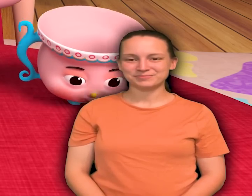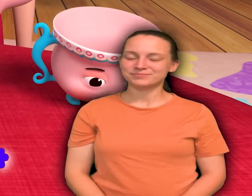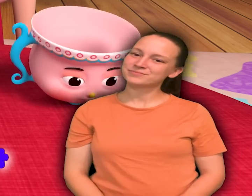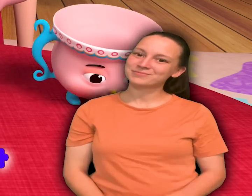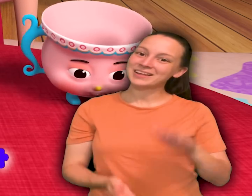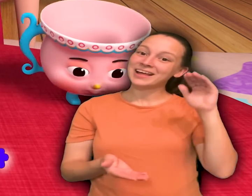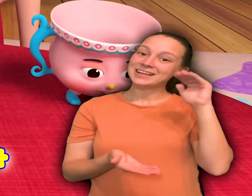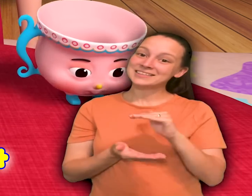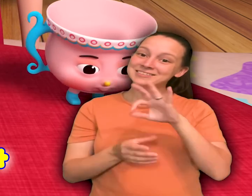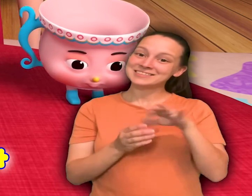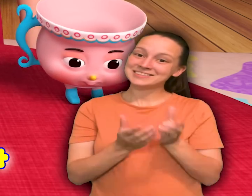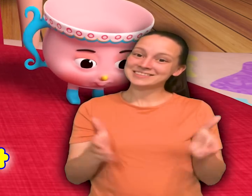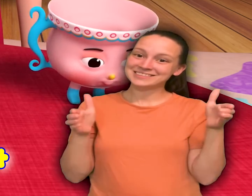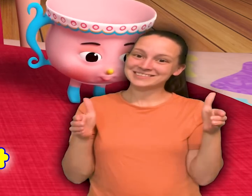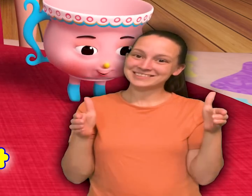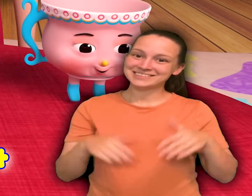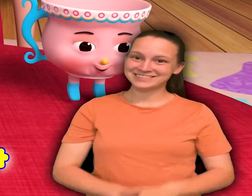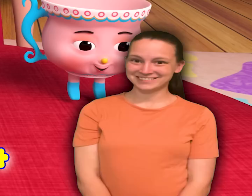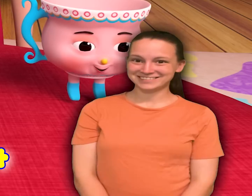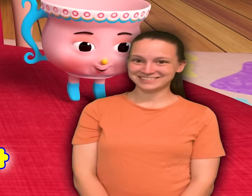again I'm a Little